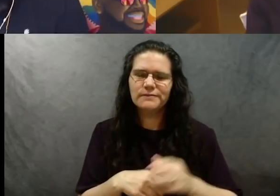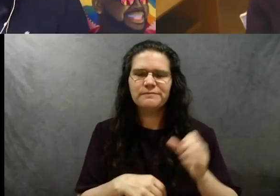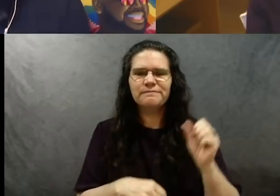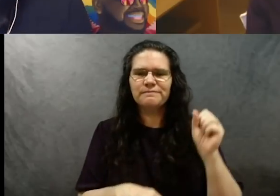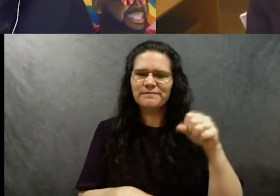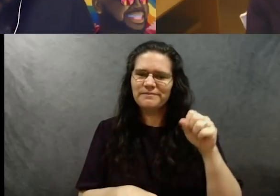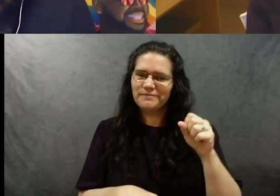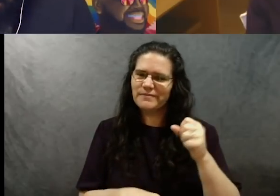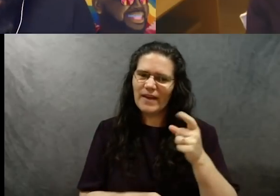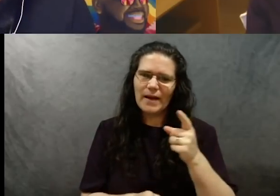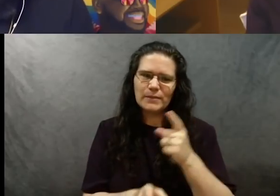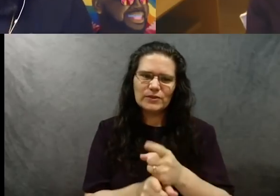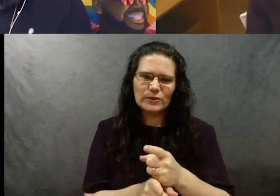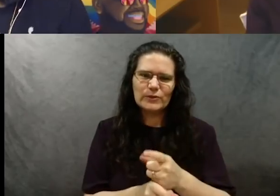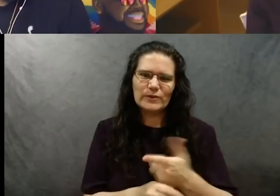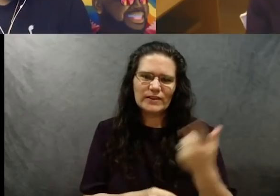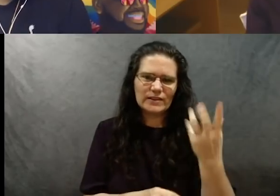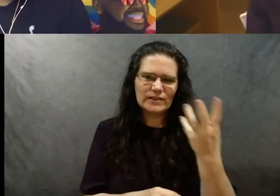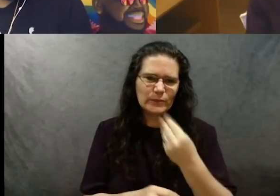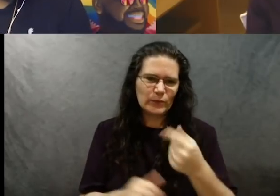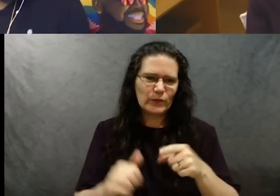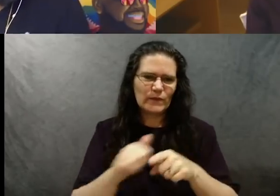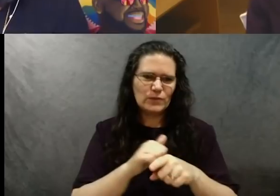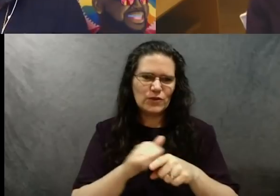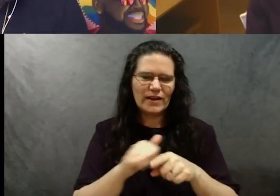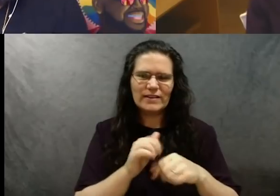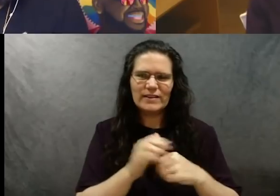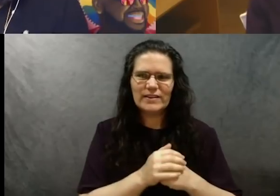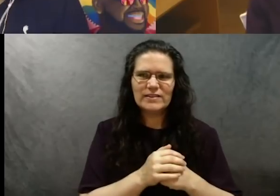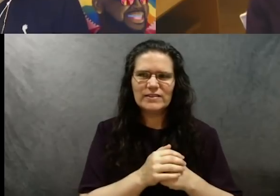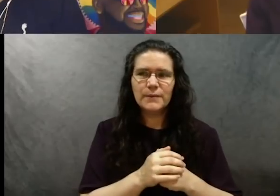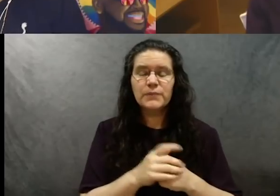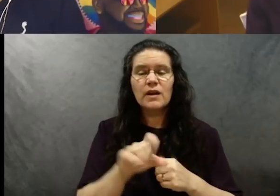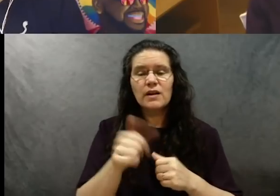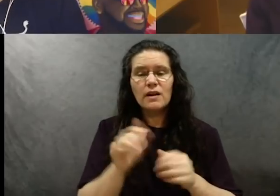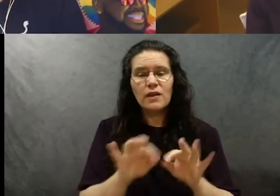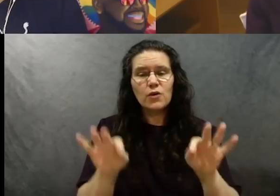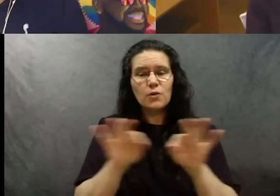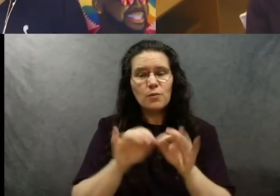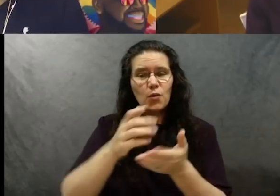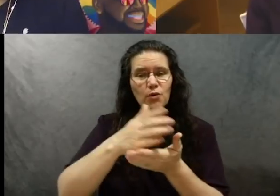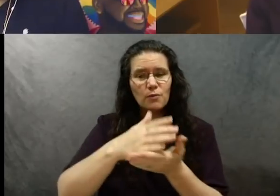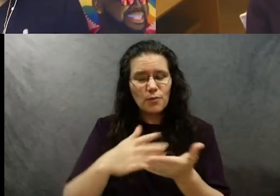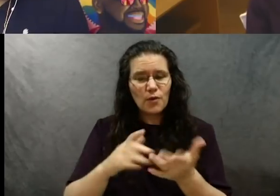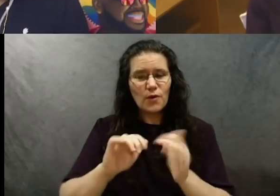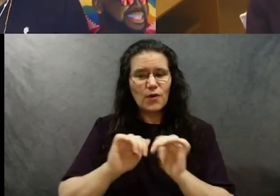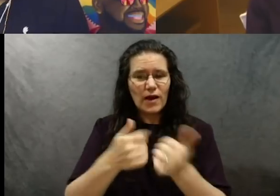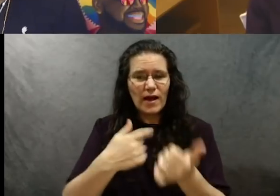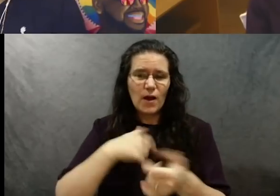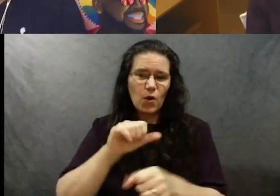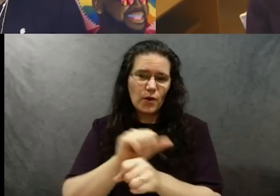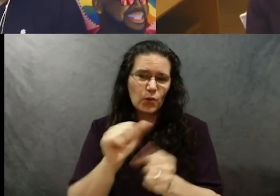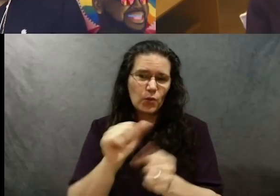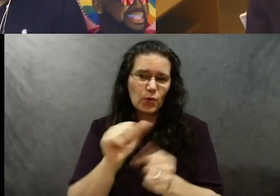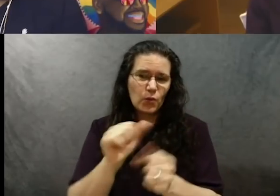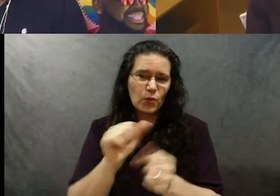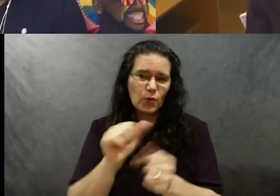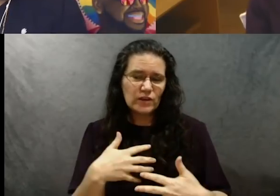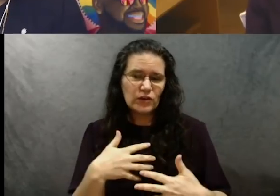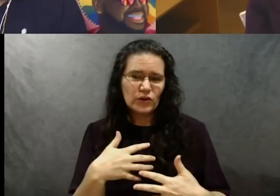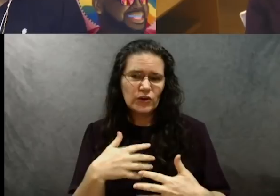You know, another really important part of how I work with fear is actually by remembering my